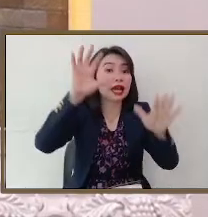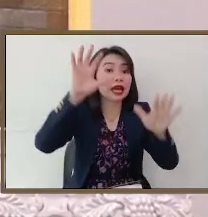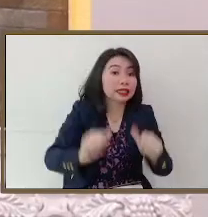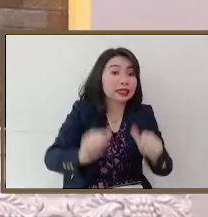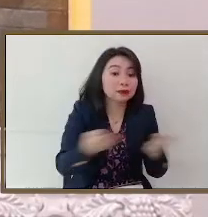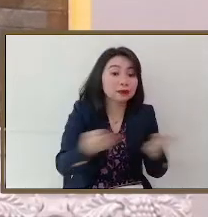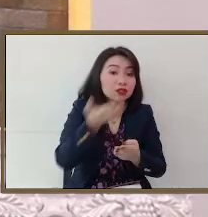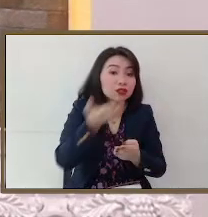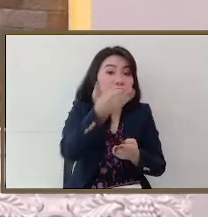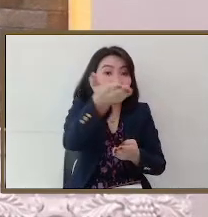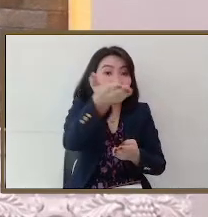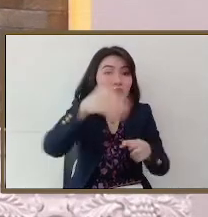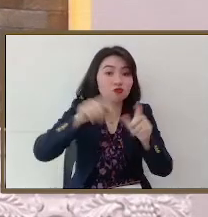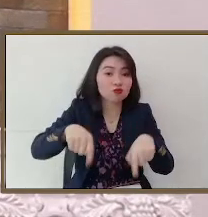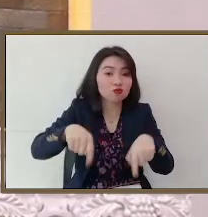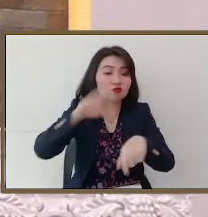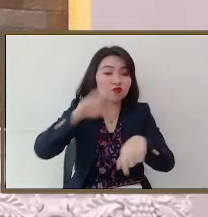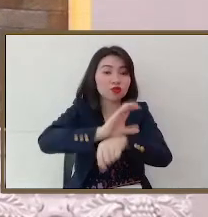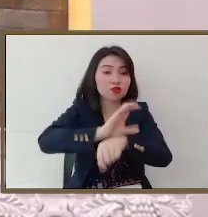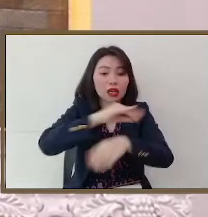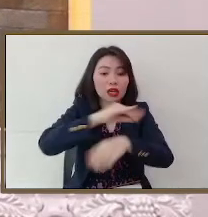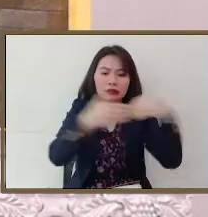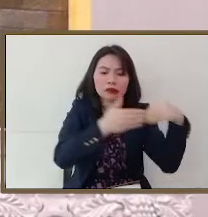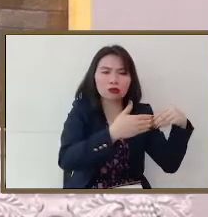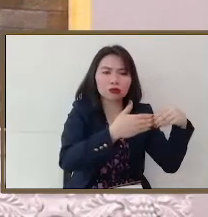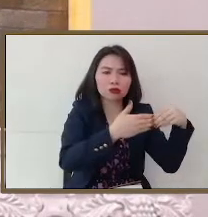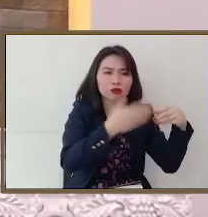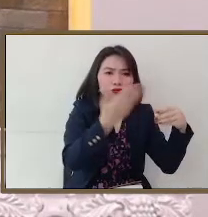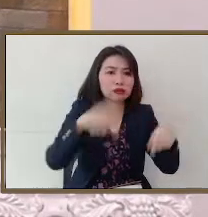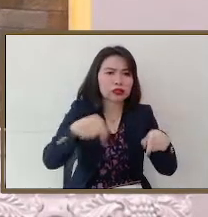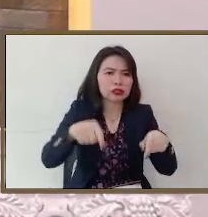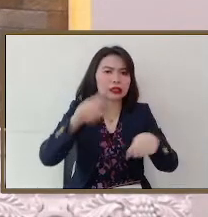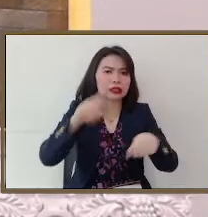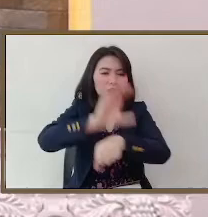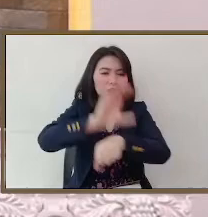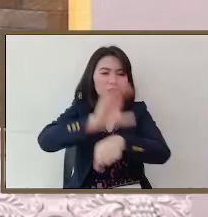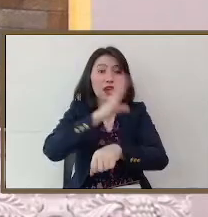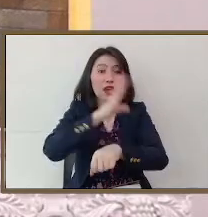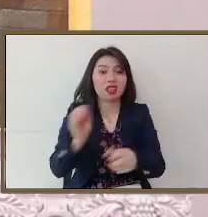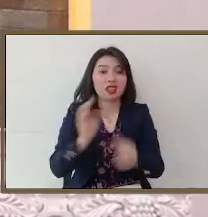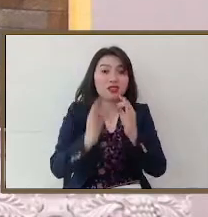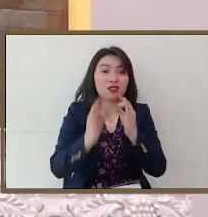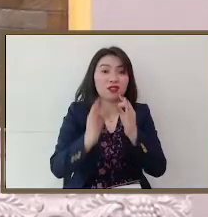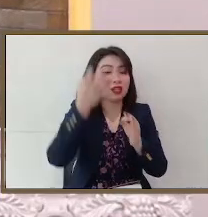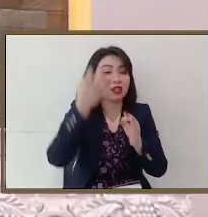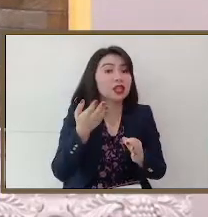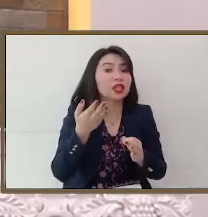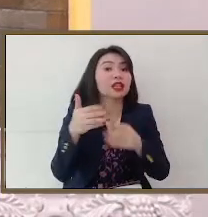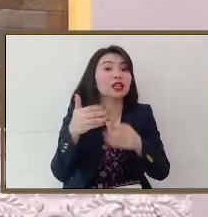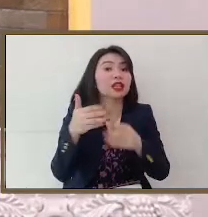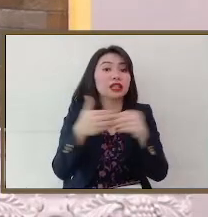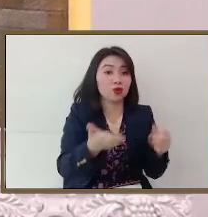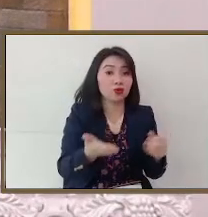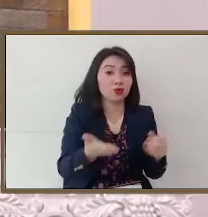you. And as long as he can lead you, you're good to him.